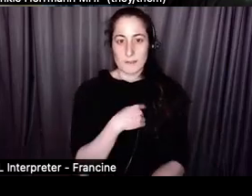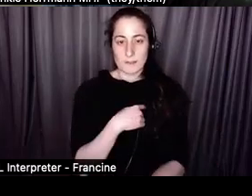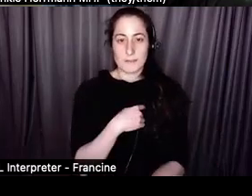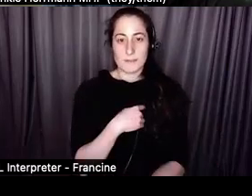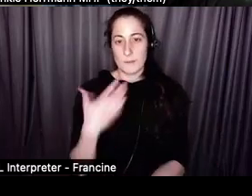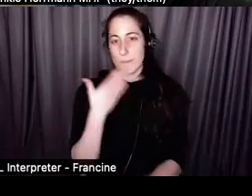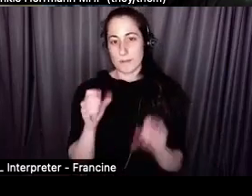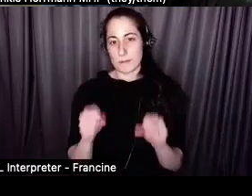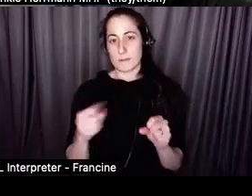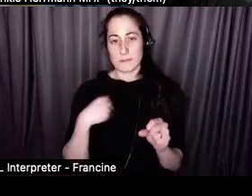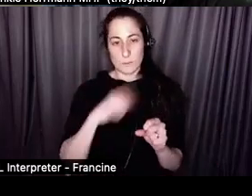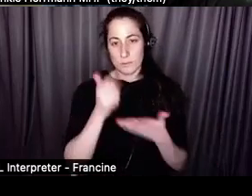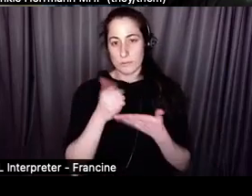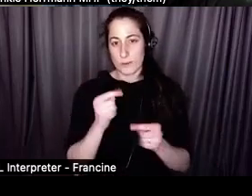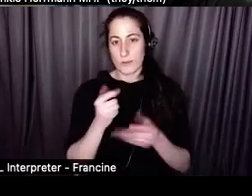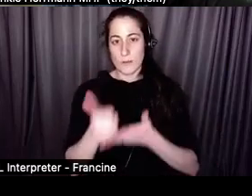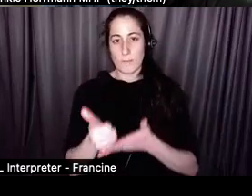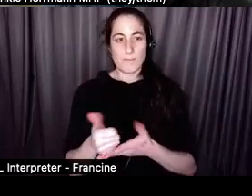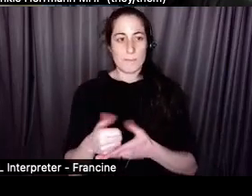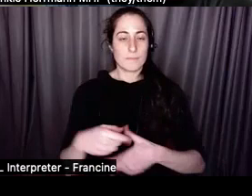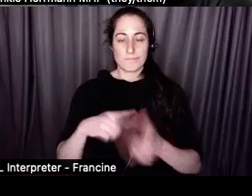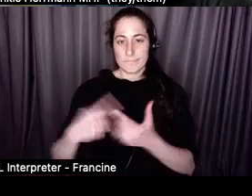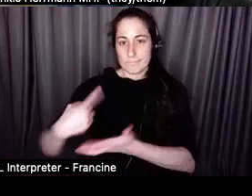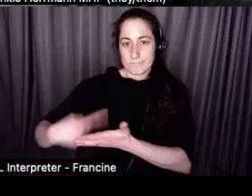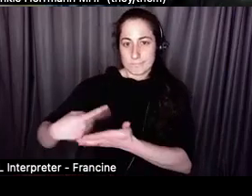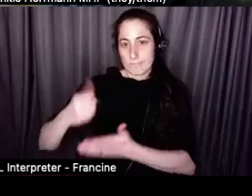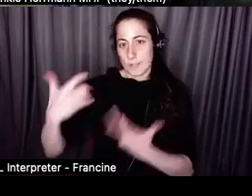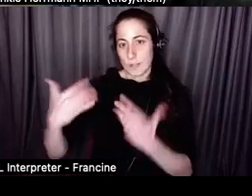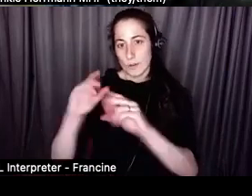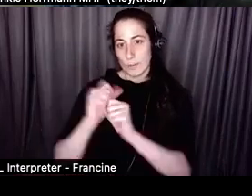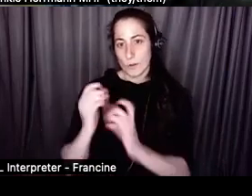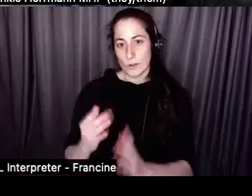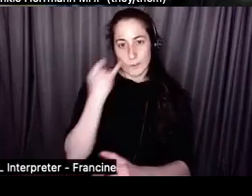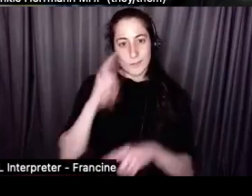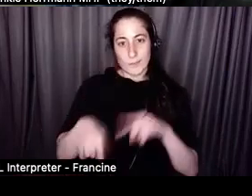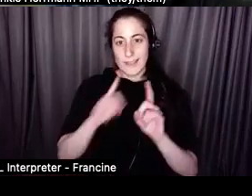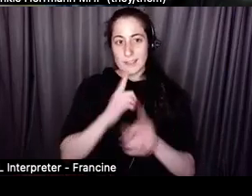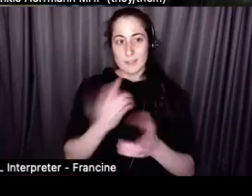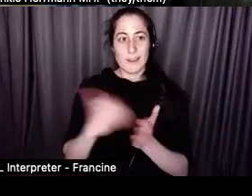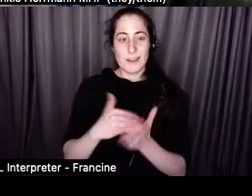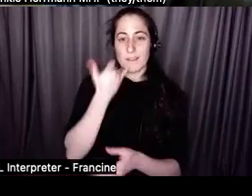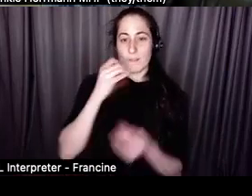our ability, and, consult with colleagues when we don't have the answer. So our phone number again is